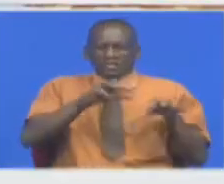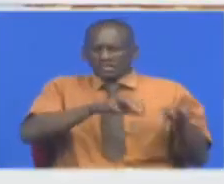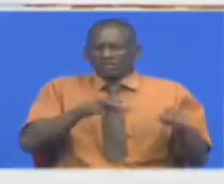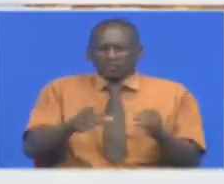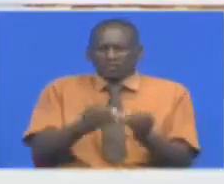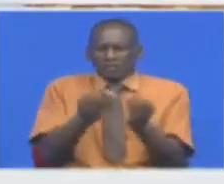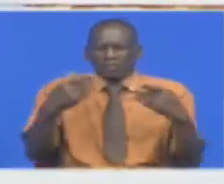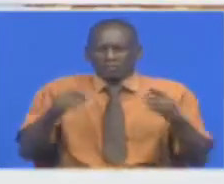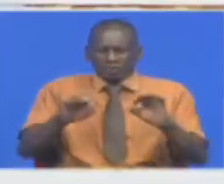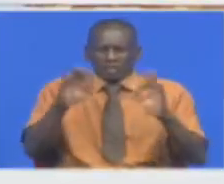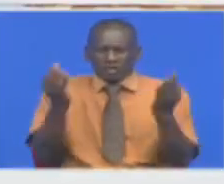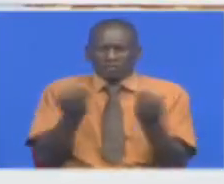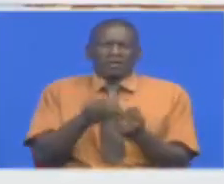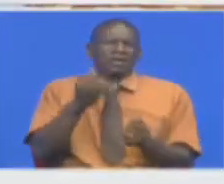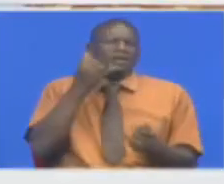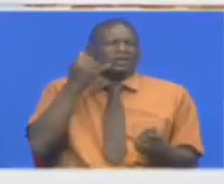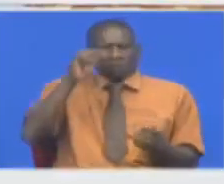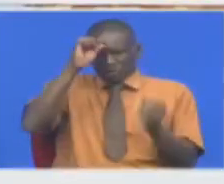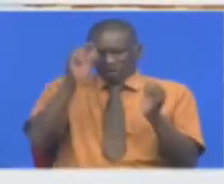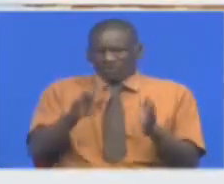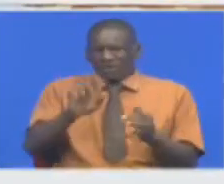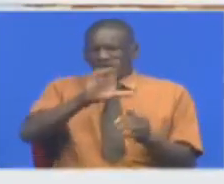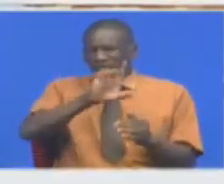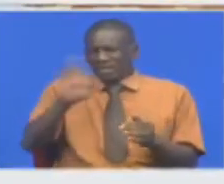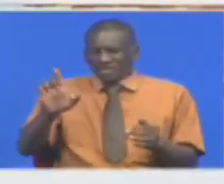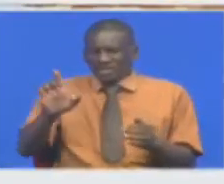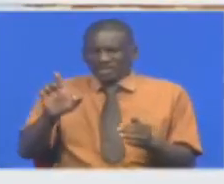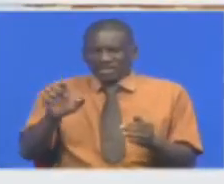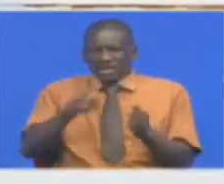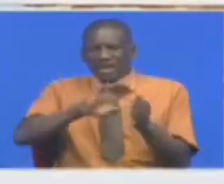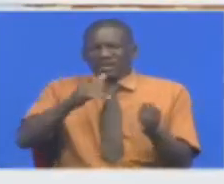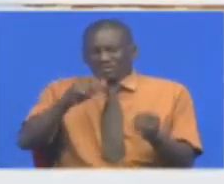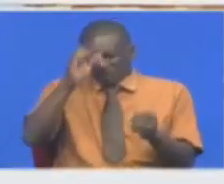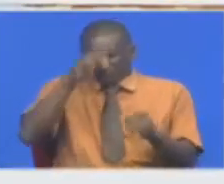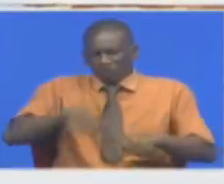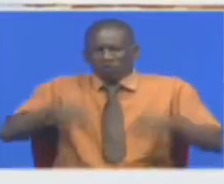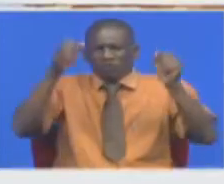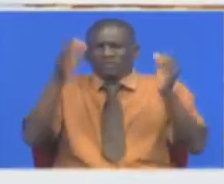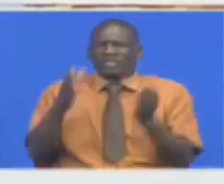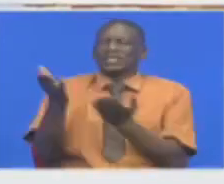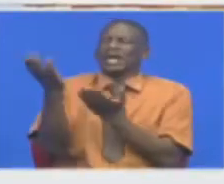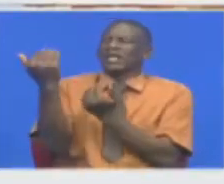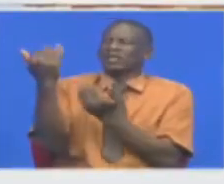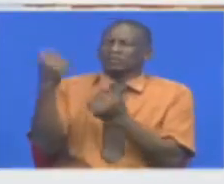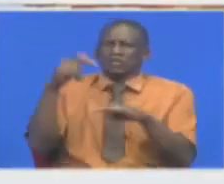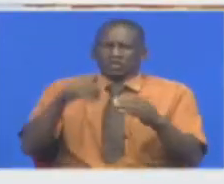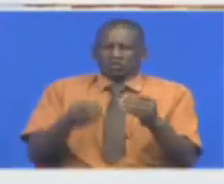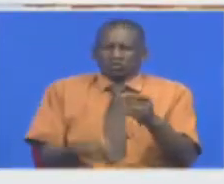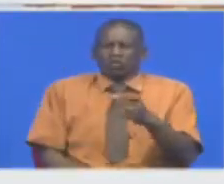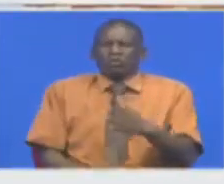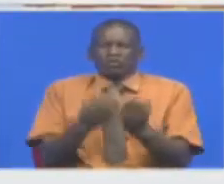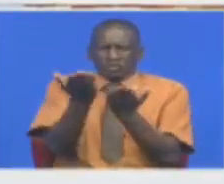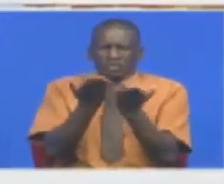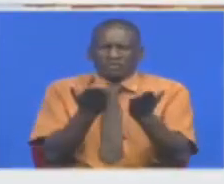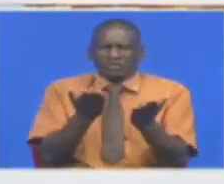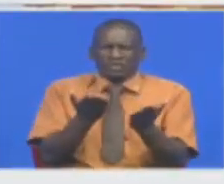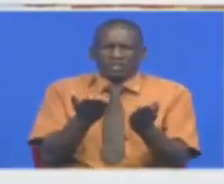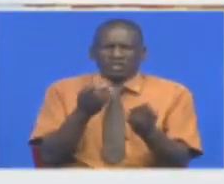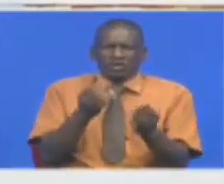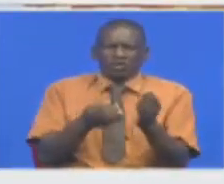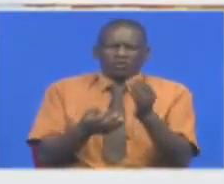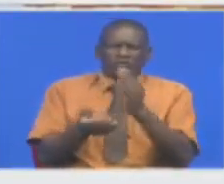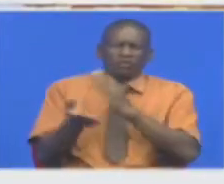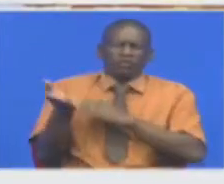Now, Nakuru Governor Lee Kinyajui and other high-ranking government officials are expected at the cremation service of the late Mansukh Patel,